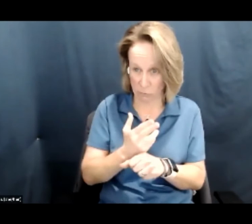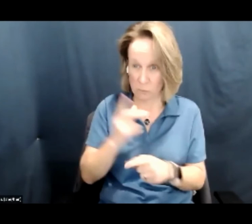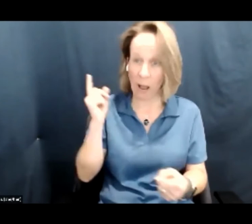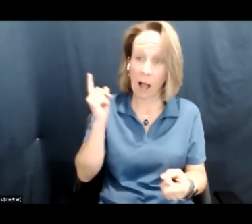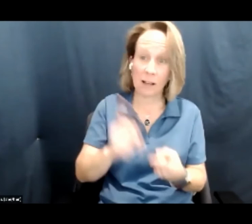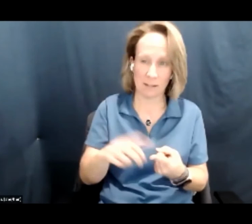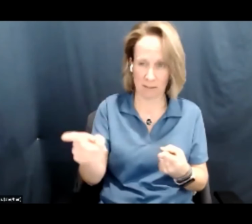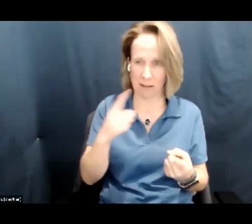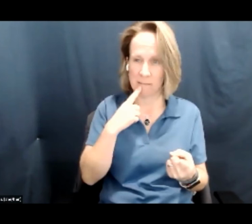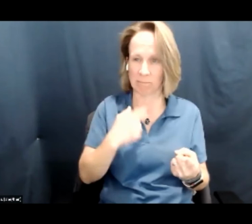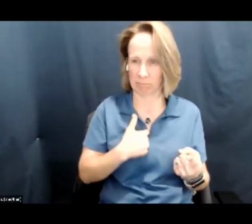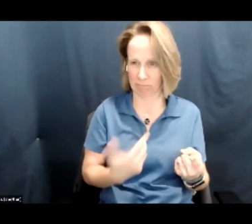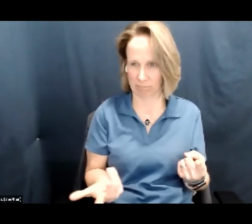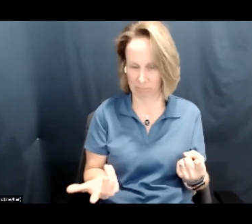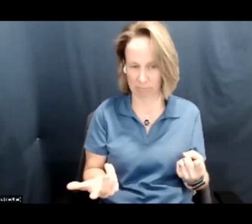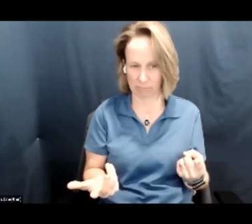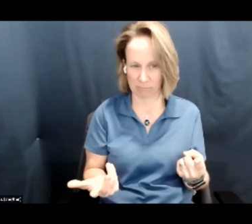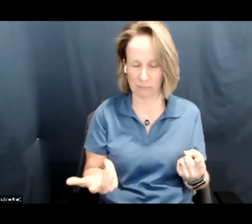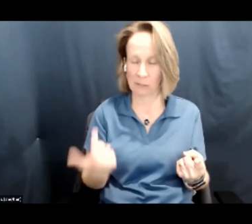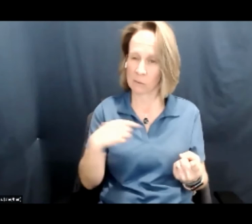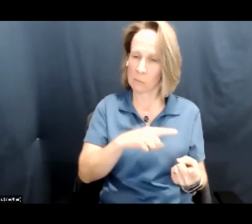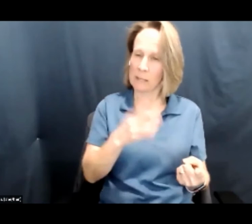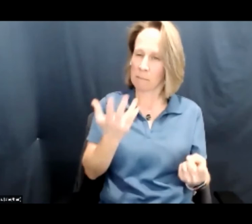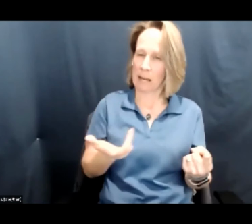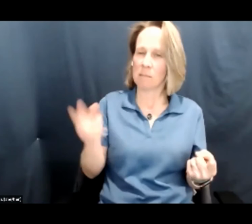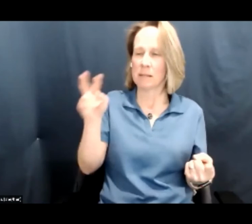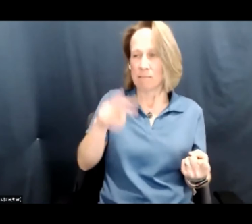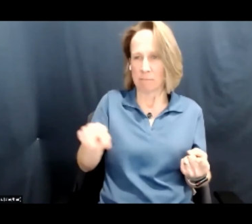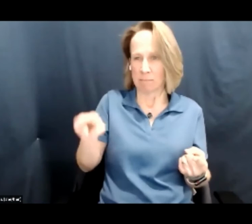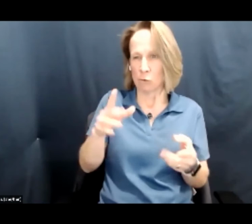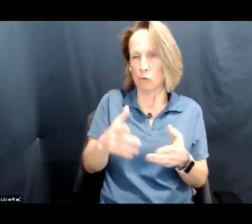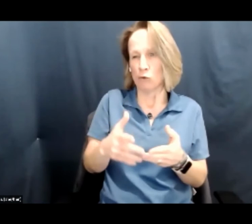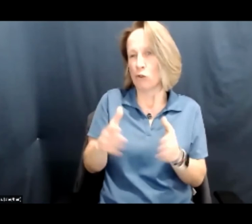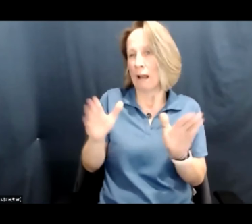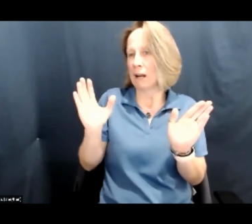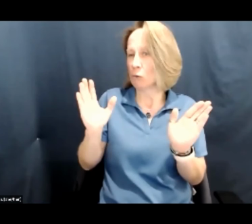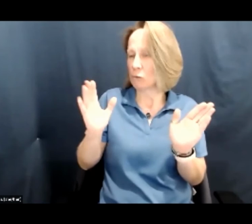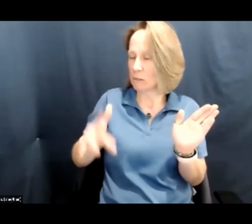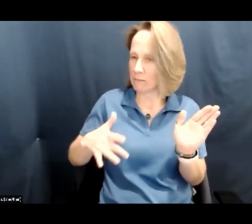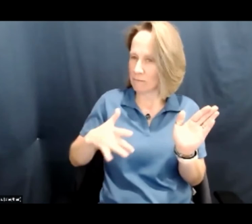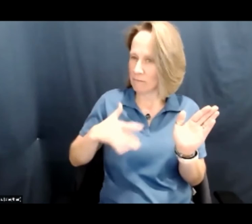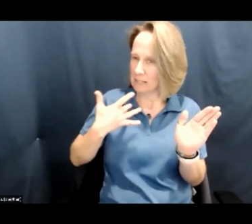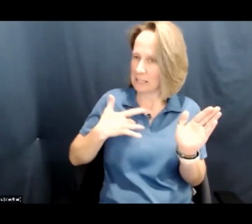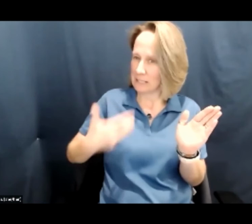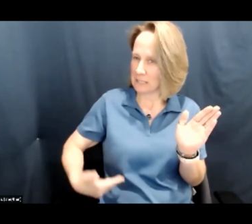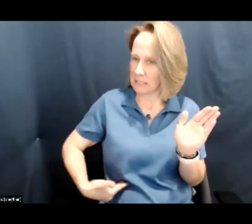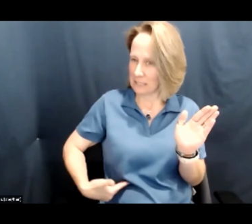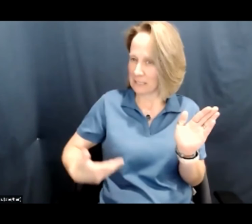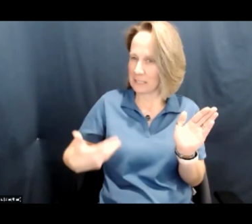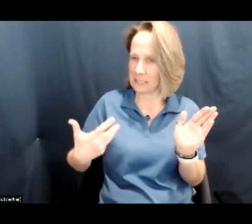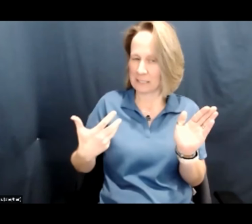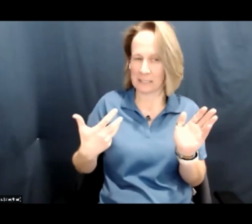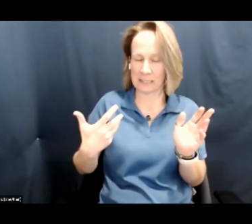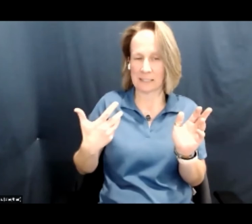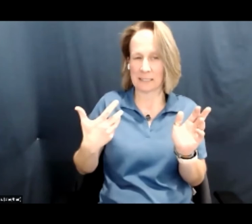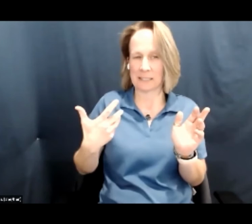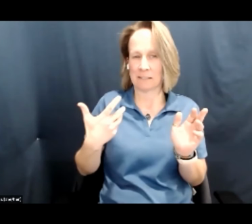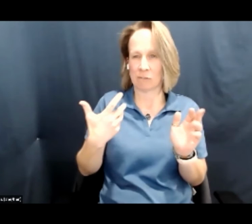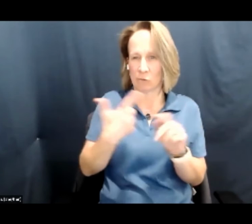we may have a general sense of what their identity is based on how they fill out this form, for